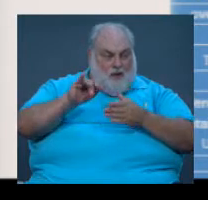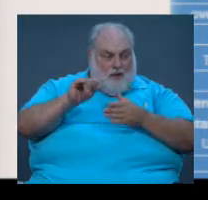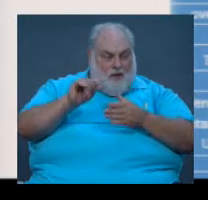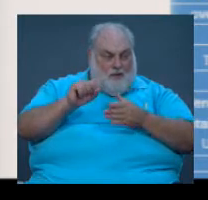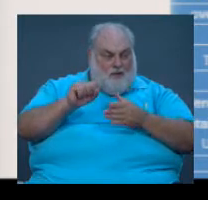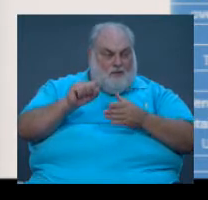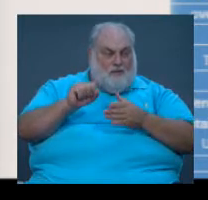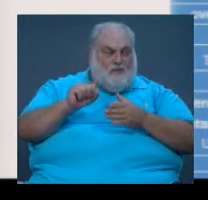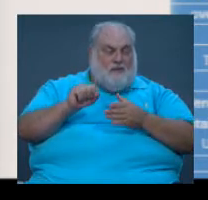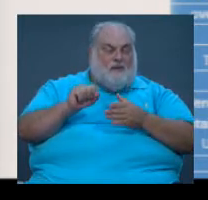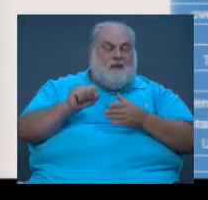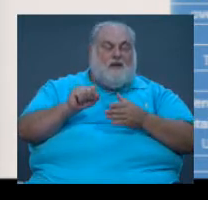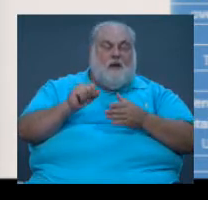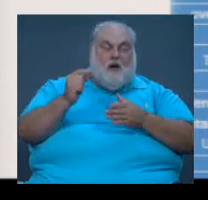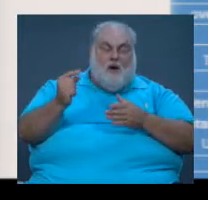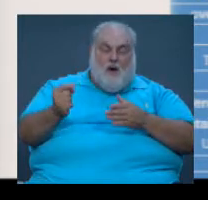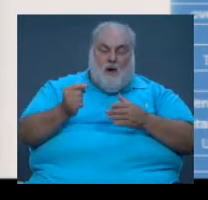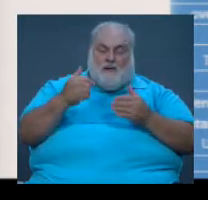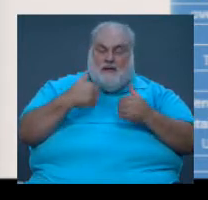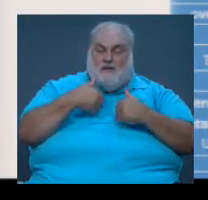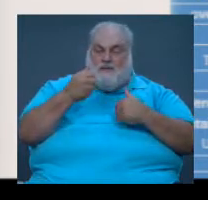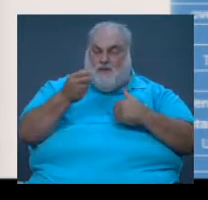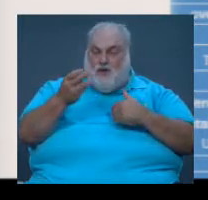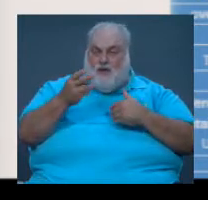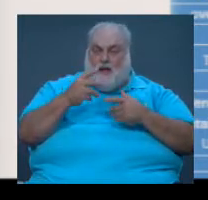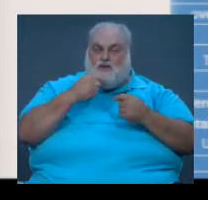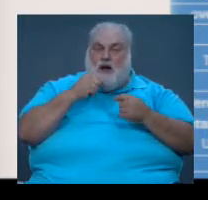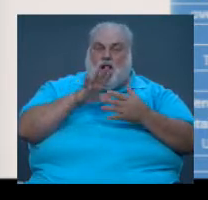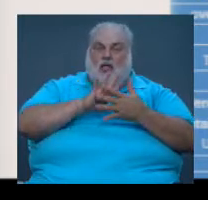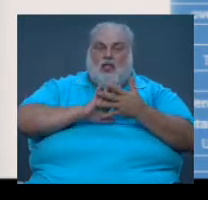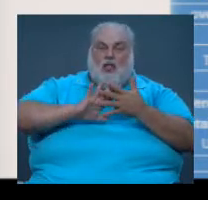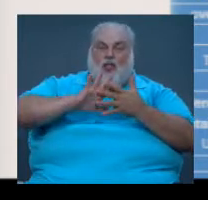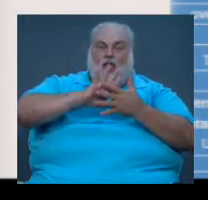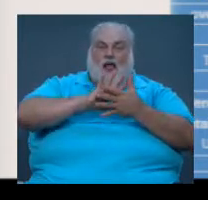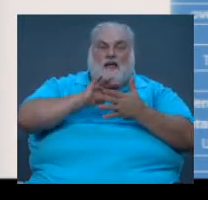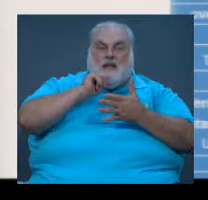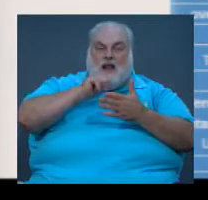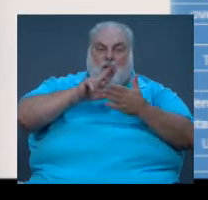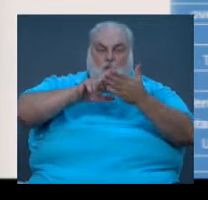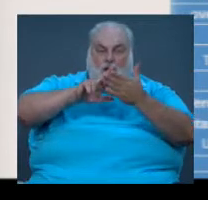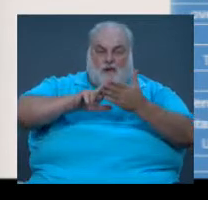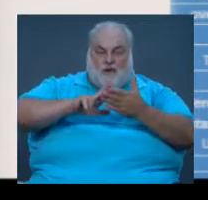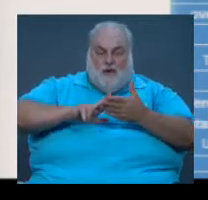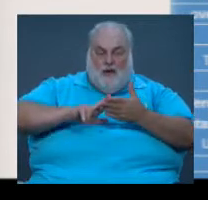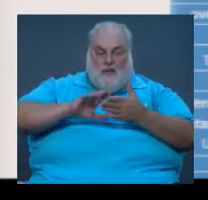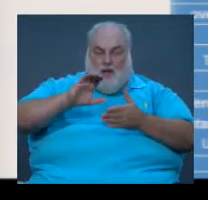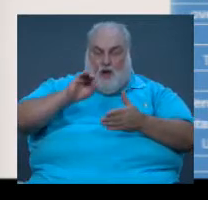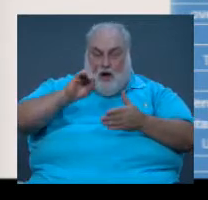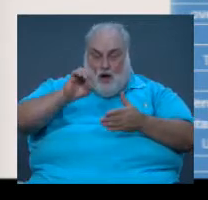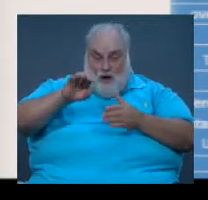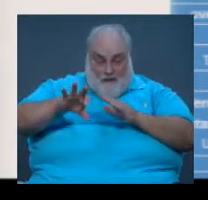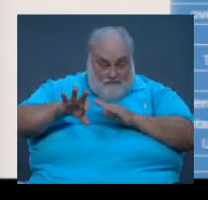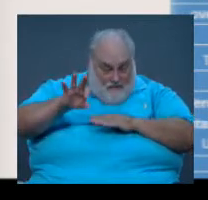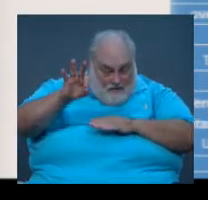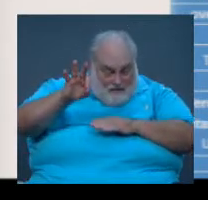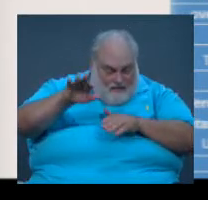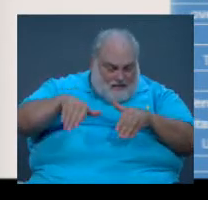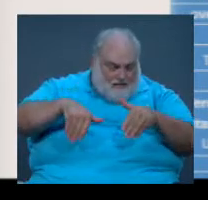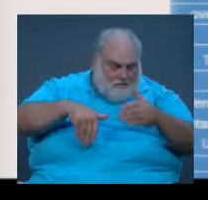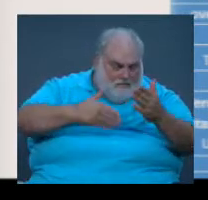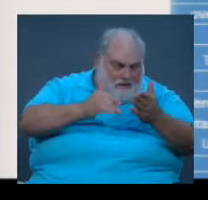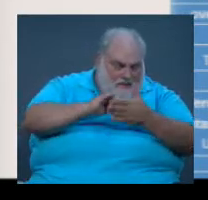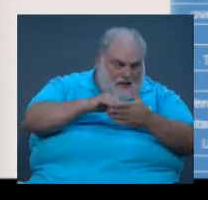folks that try to skirt the law and don't register. As our code officers discover those, they submit those